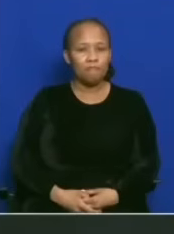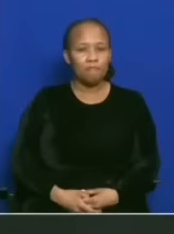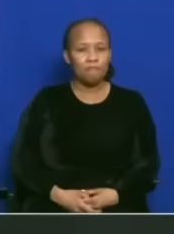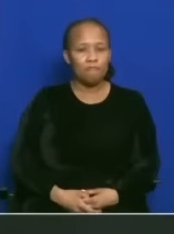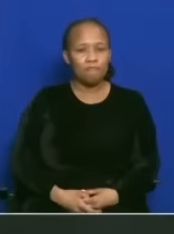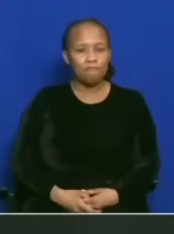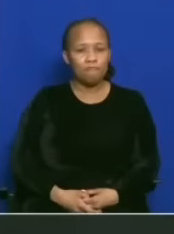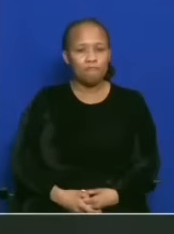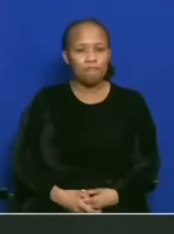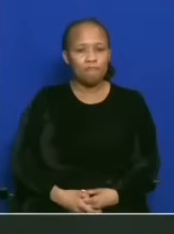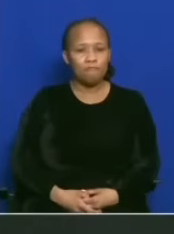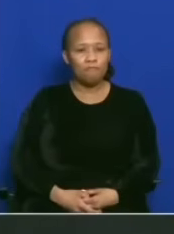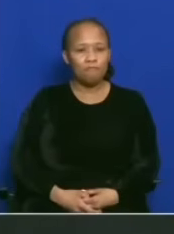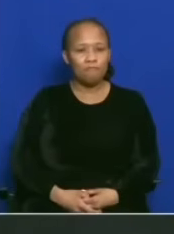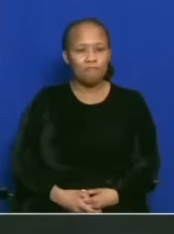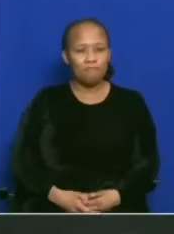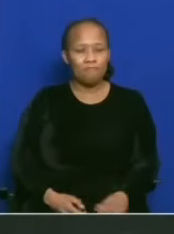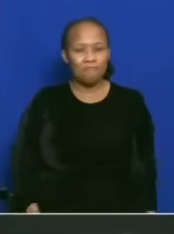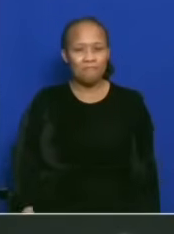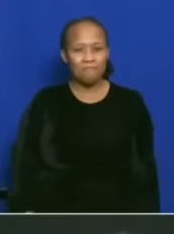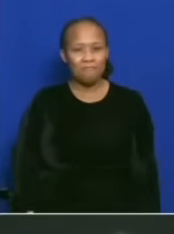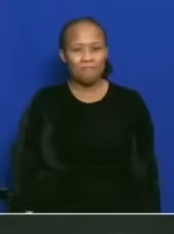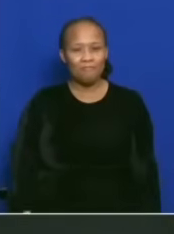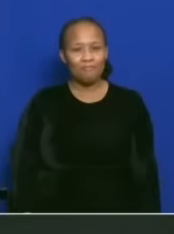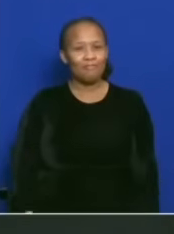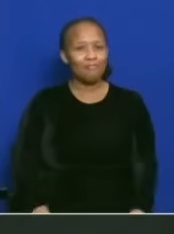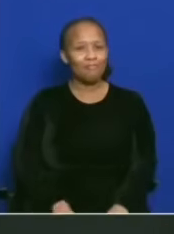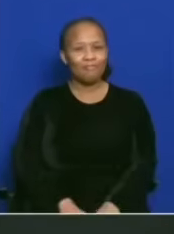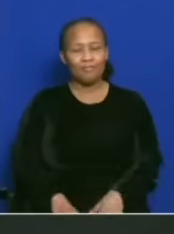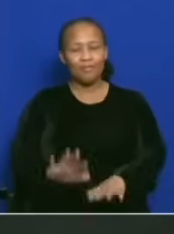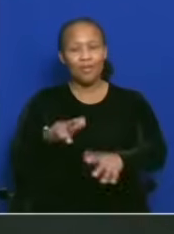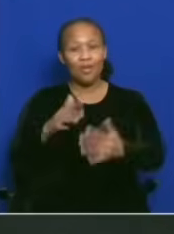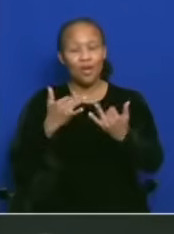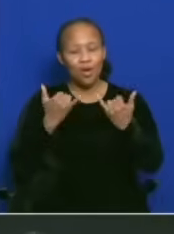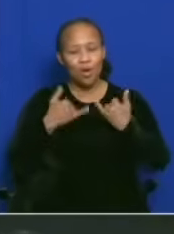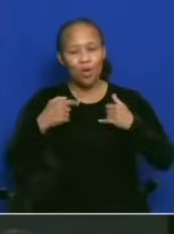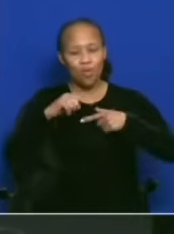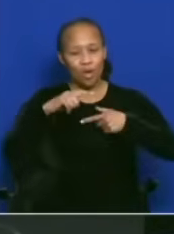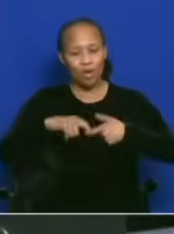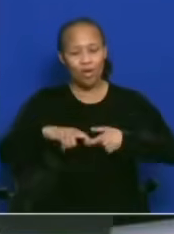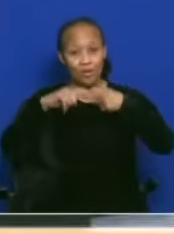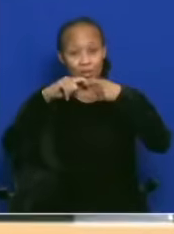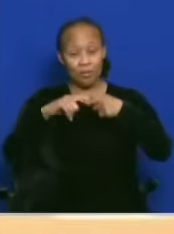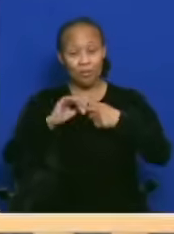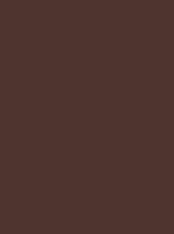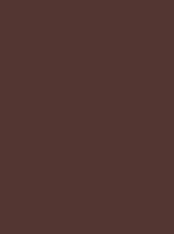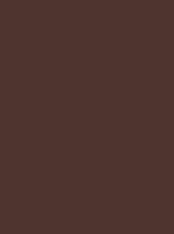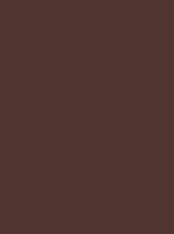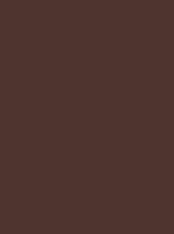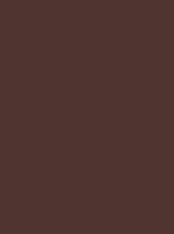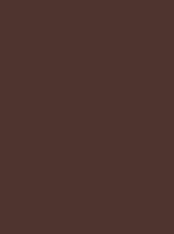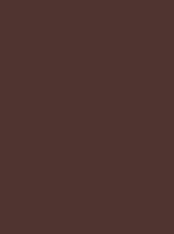Let's adjourn and resume at 9:30 on Monday. Thank you, Chair. Let's adjourn.